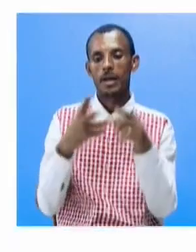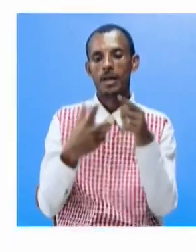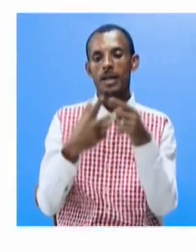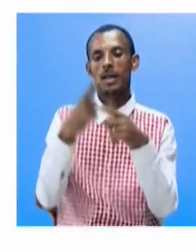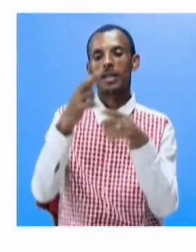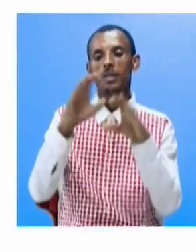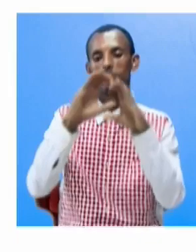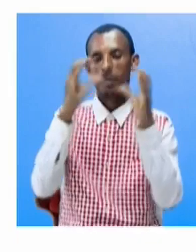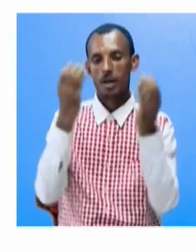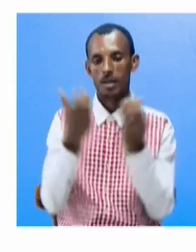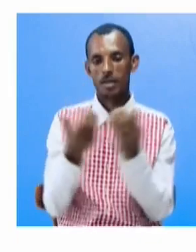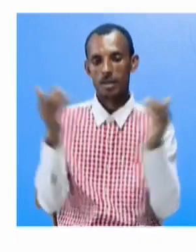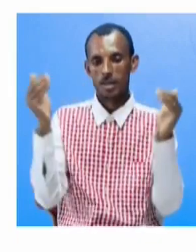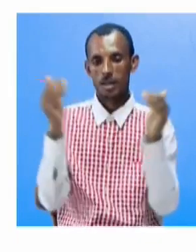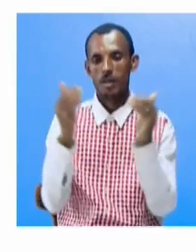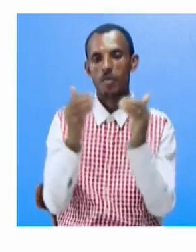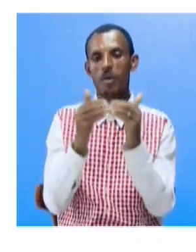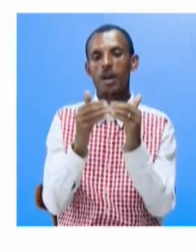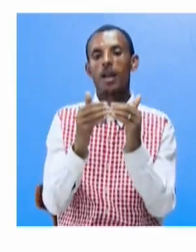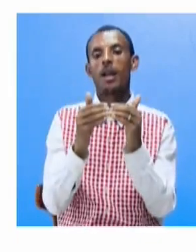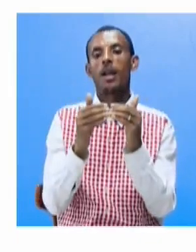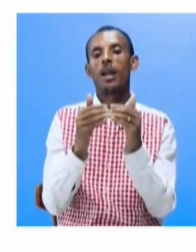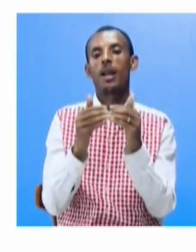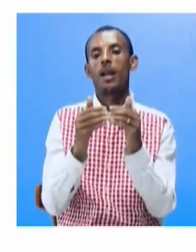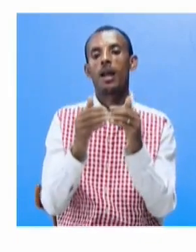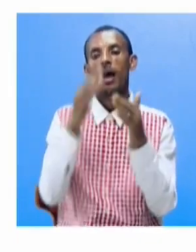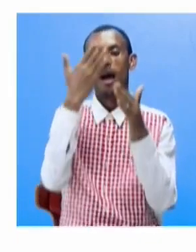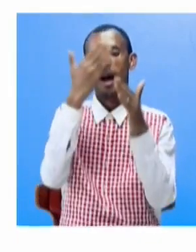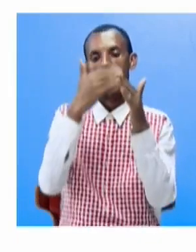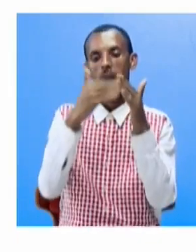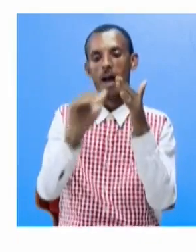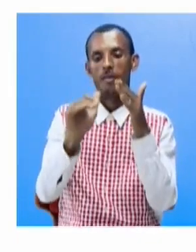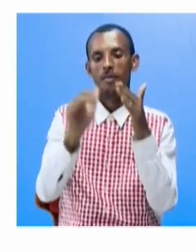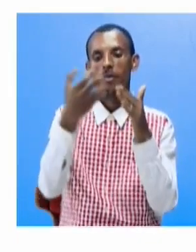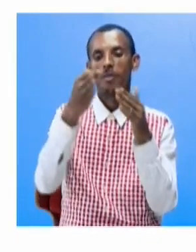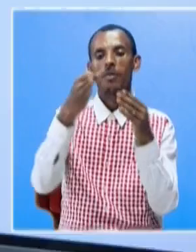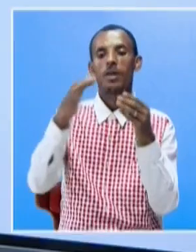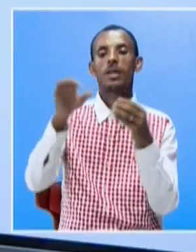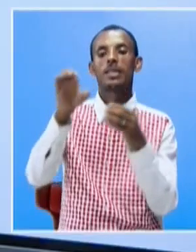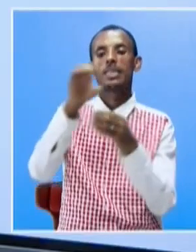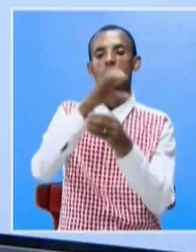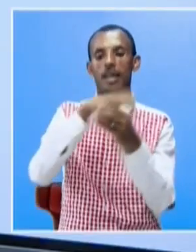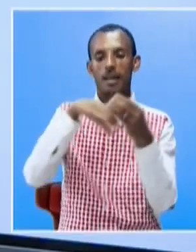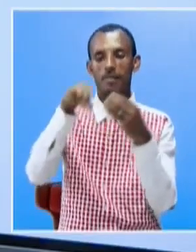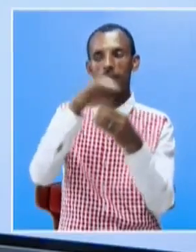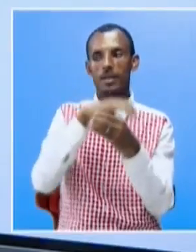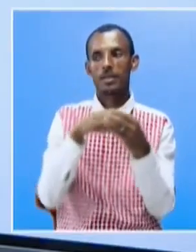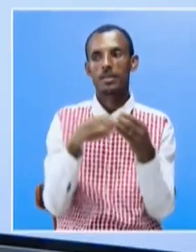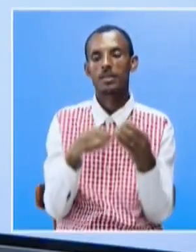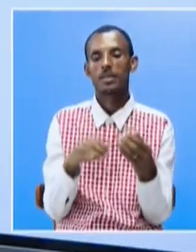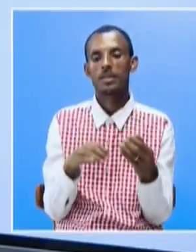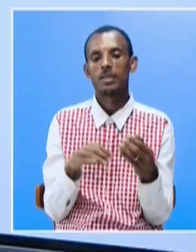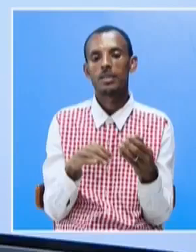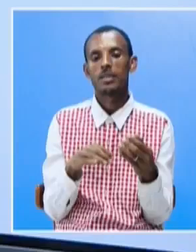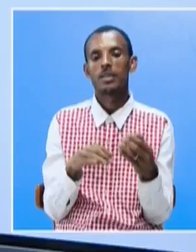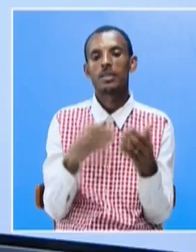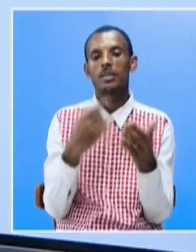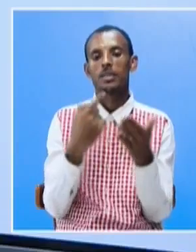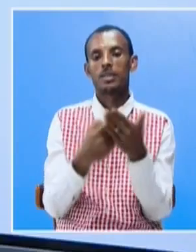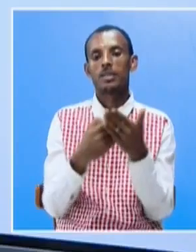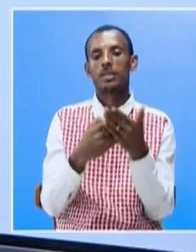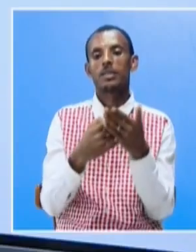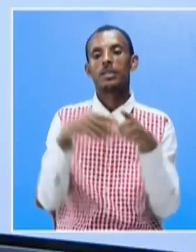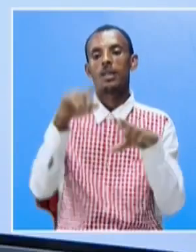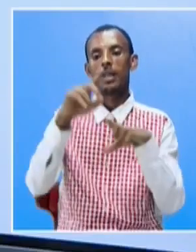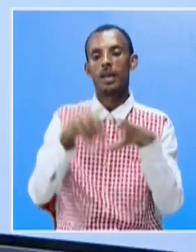equivalent to this length, which is half of the circumference. Therefore, this length